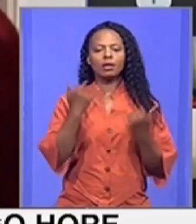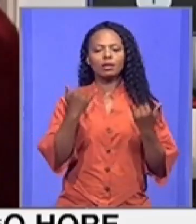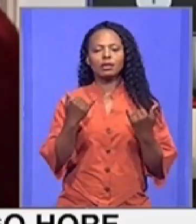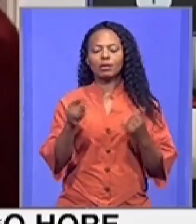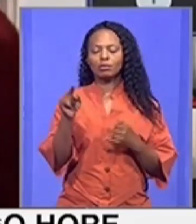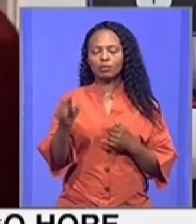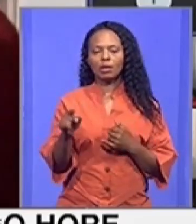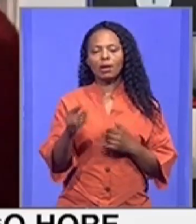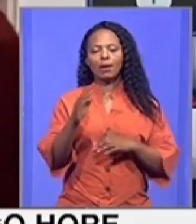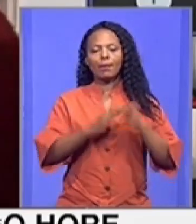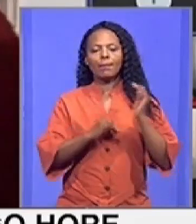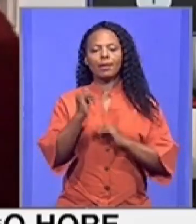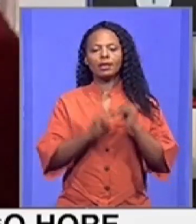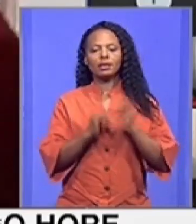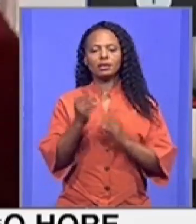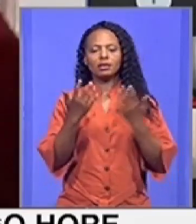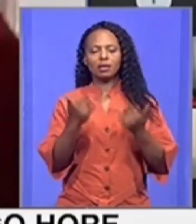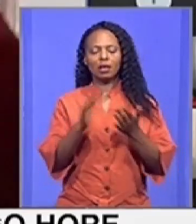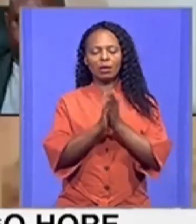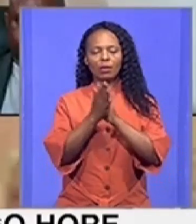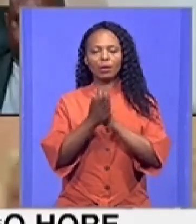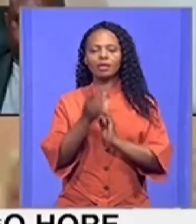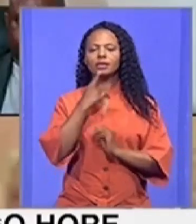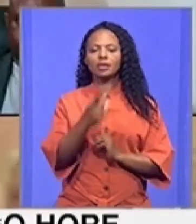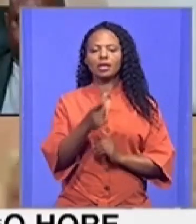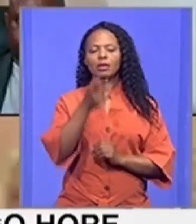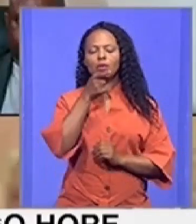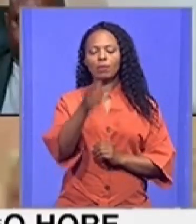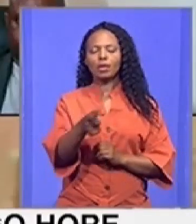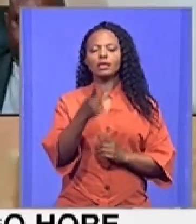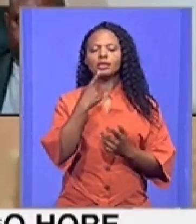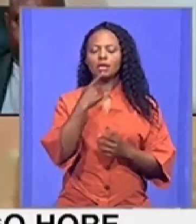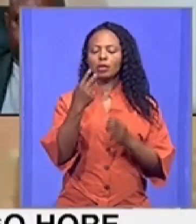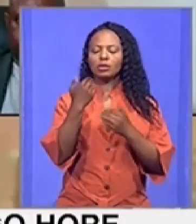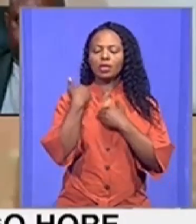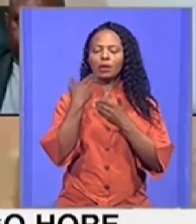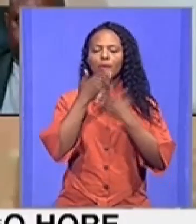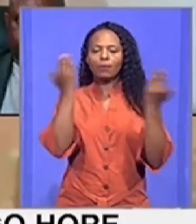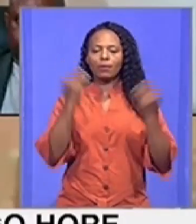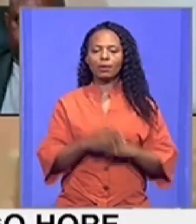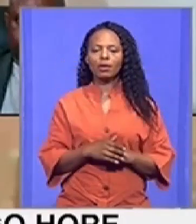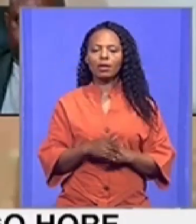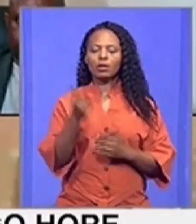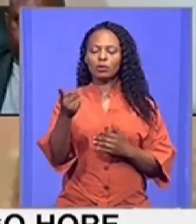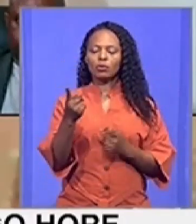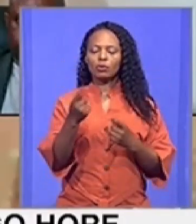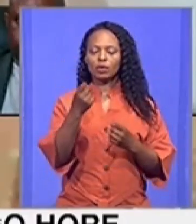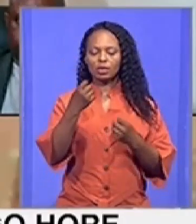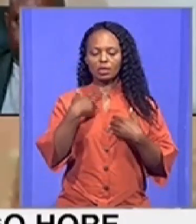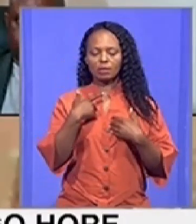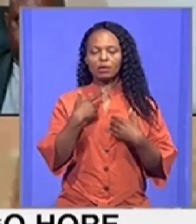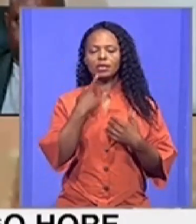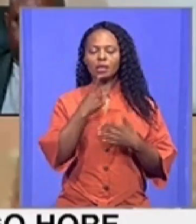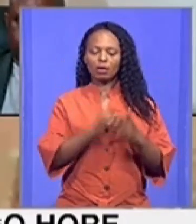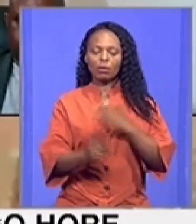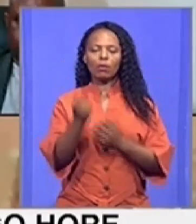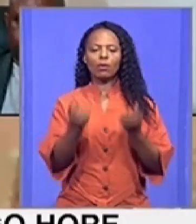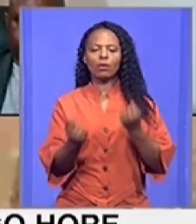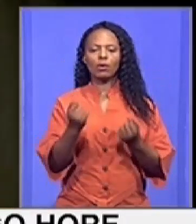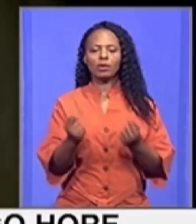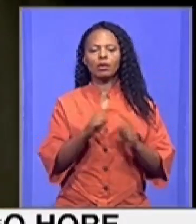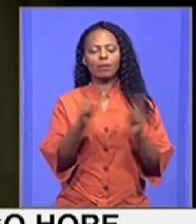the building is condemned to be unsafe and you yourself, you take us to court and say we must leave people